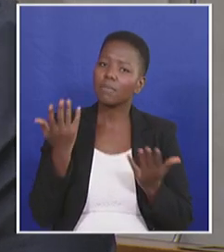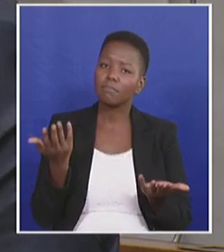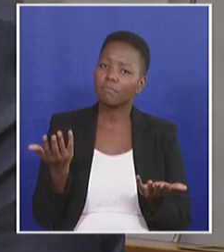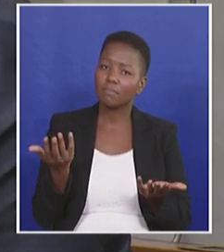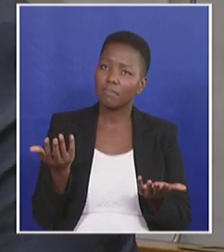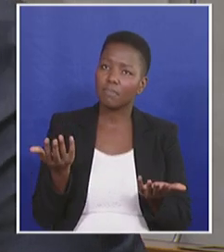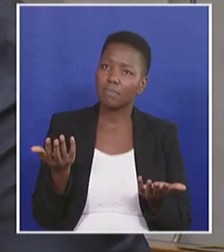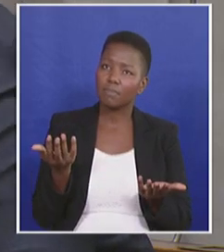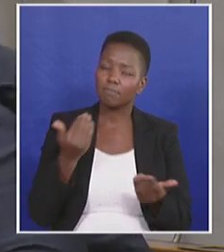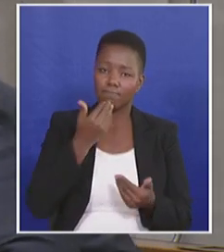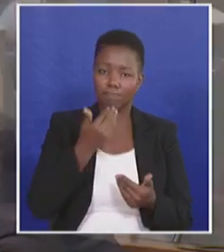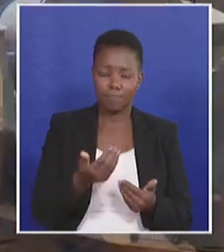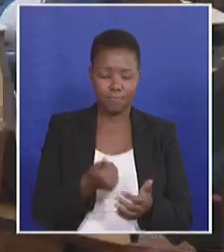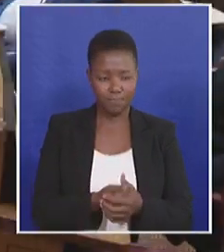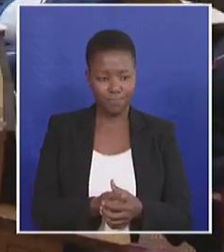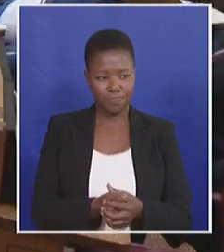had to execute? Thank you.